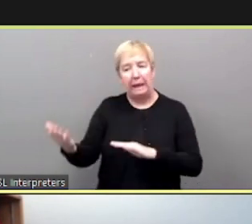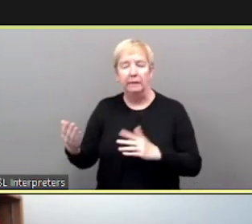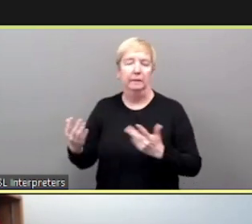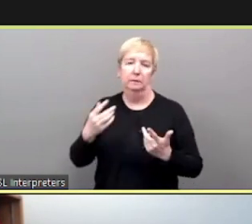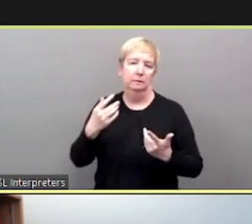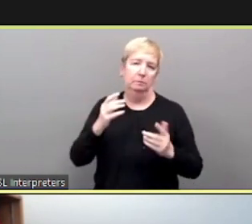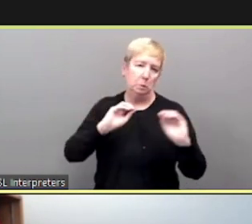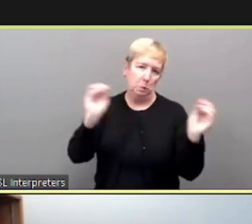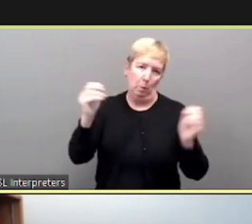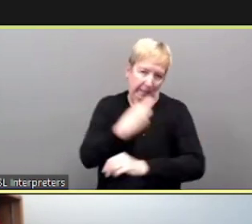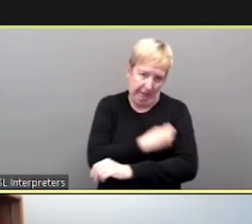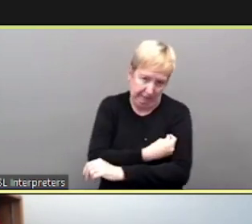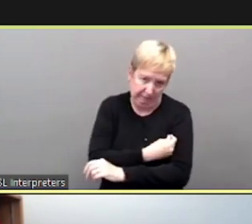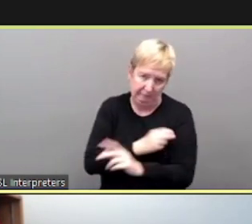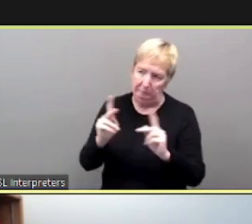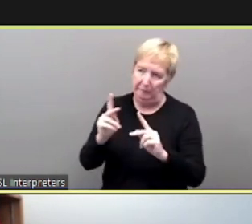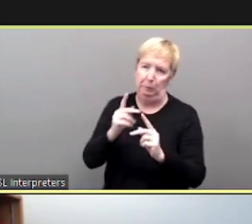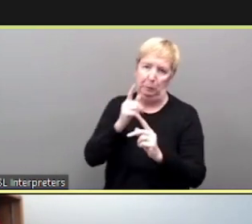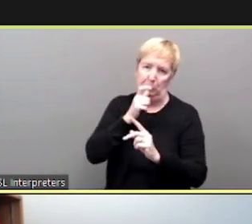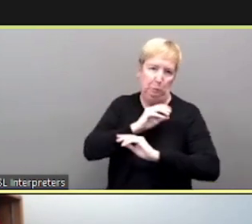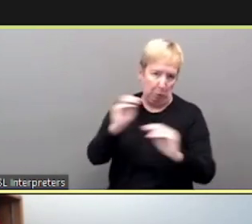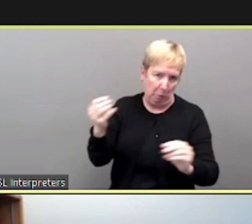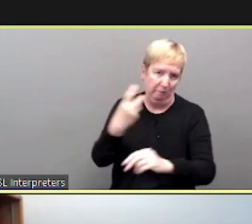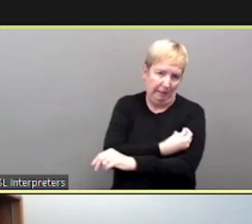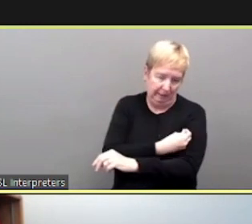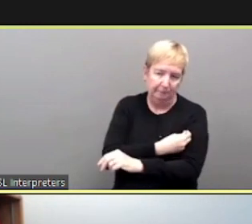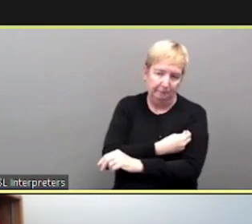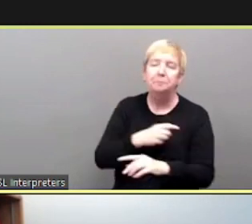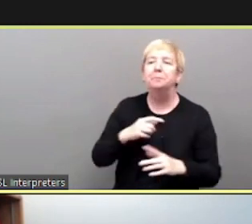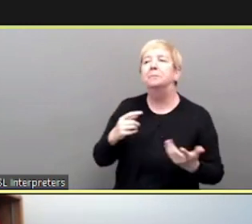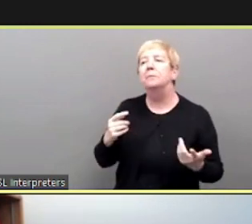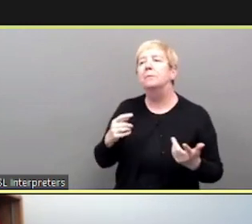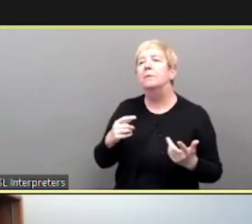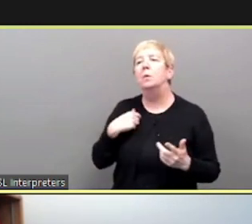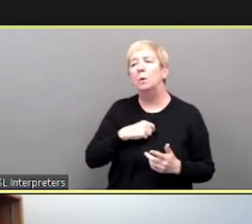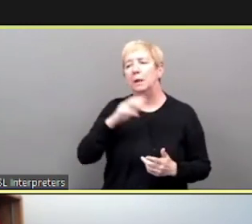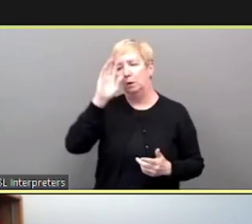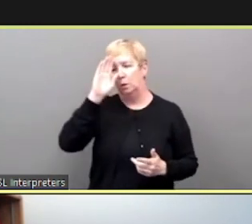that there are many of us, many